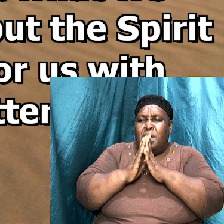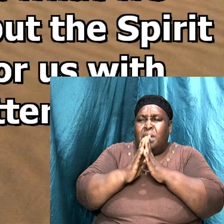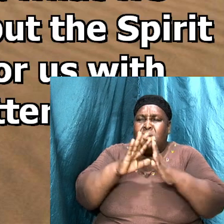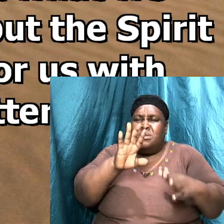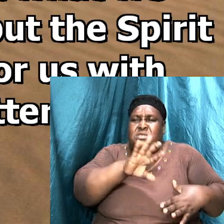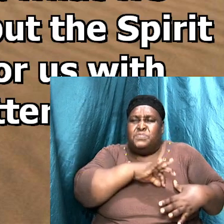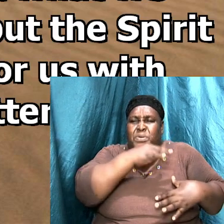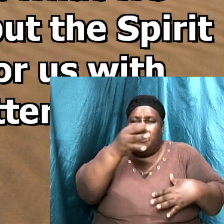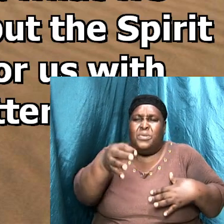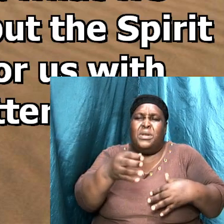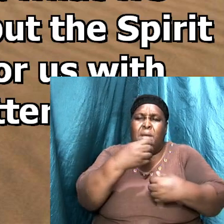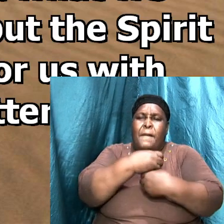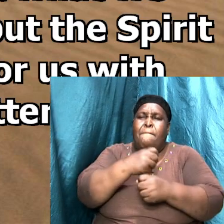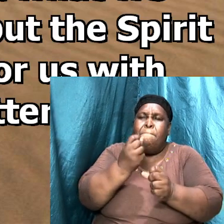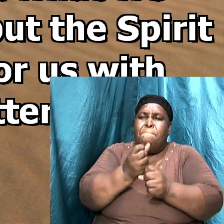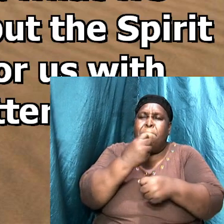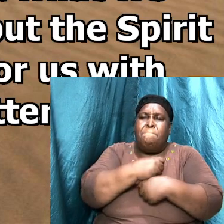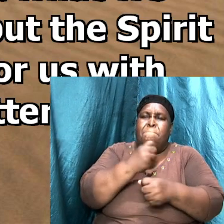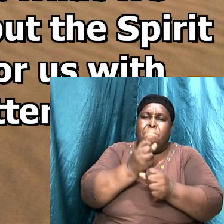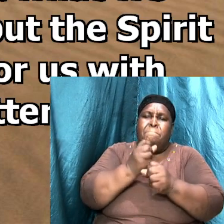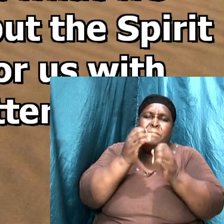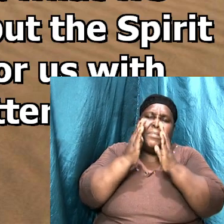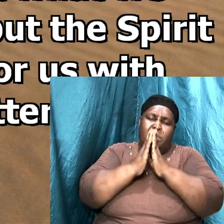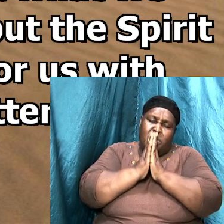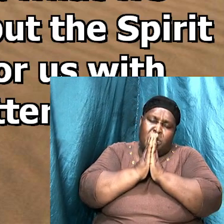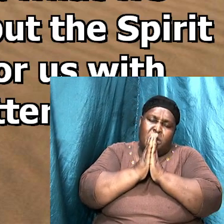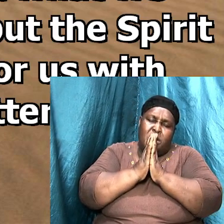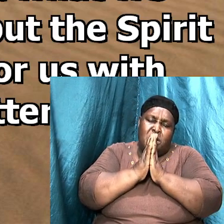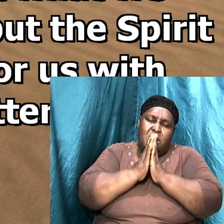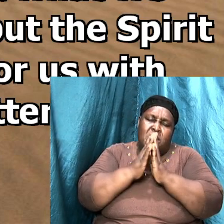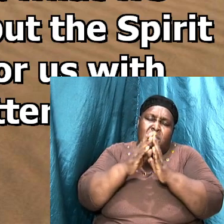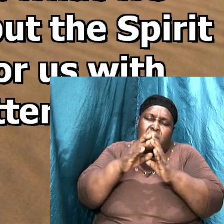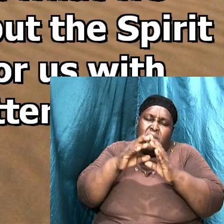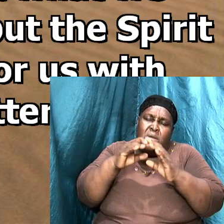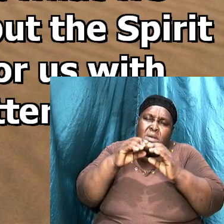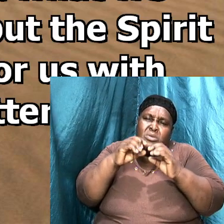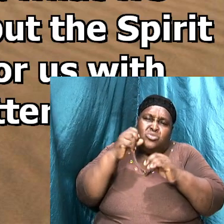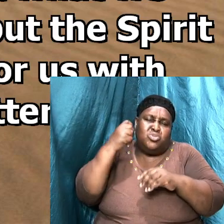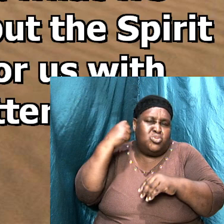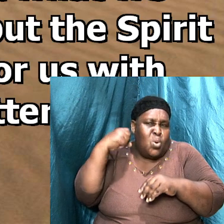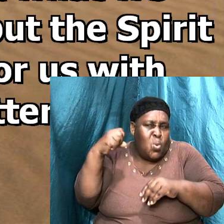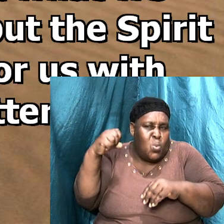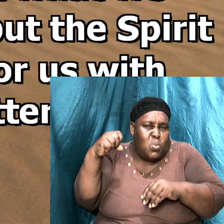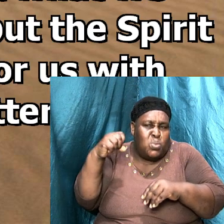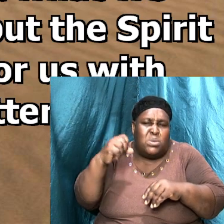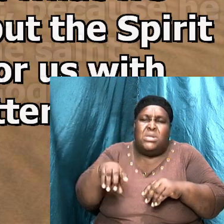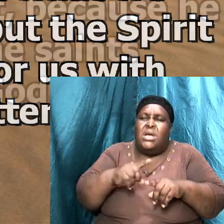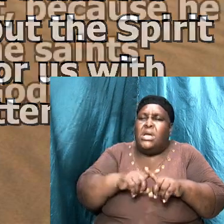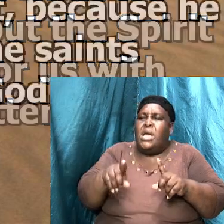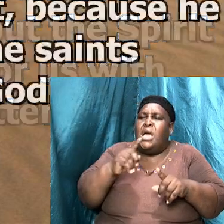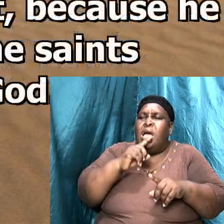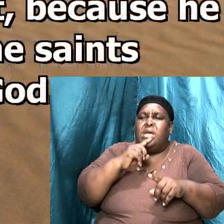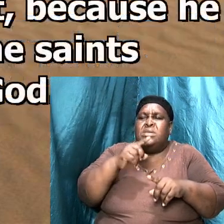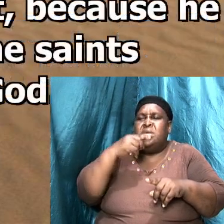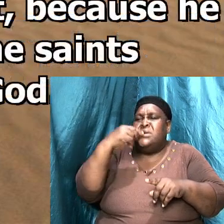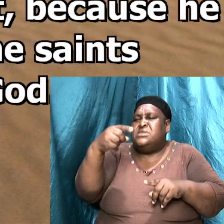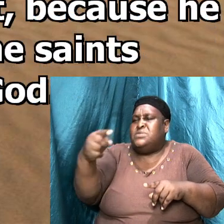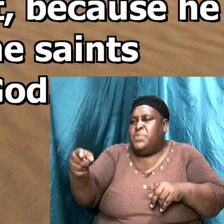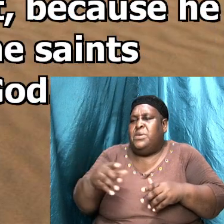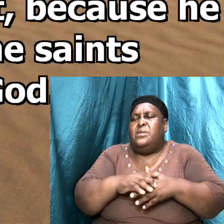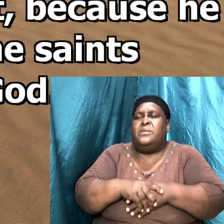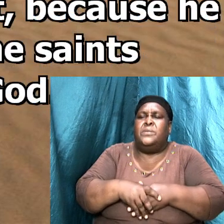the spirit itself make it intercession for us with groanings which cannot be uttered so look here sometimes